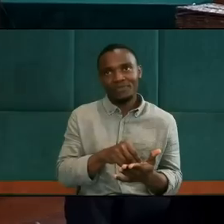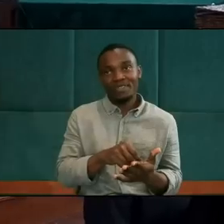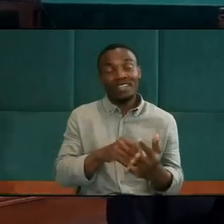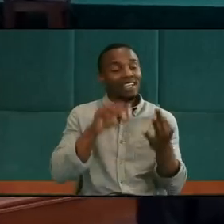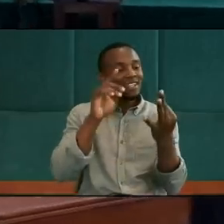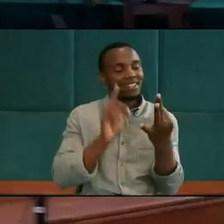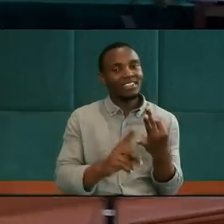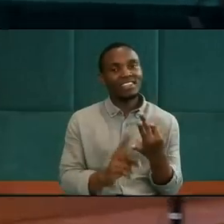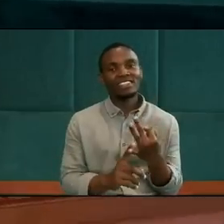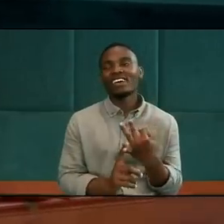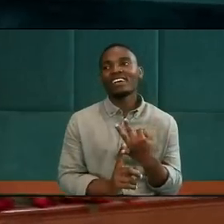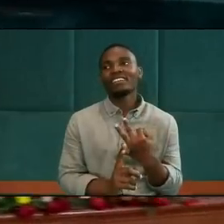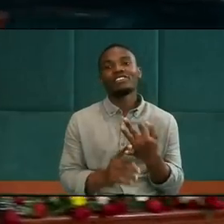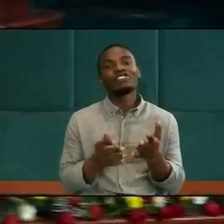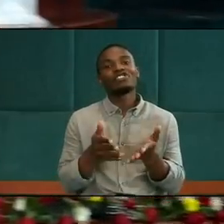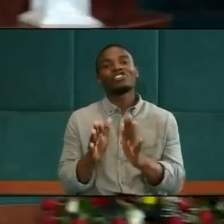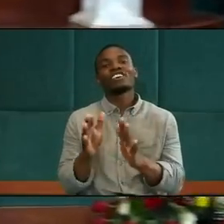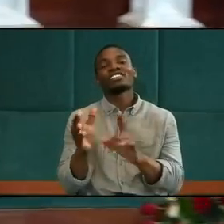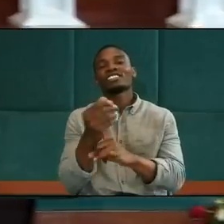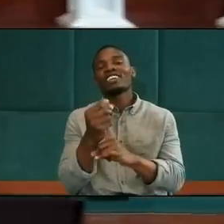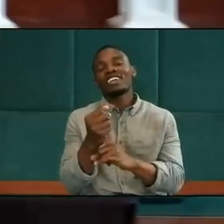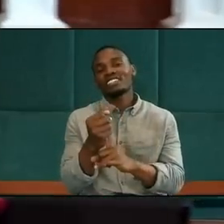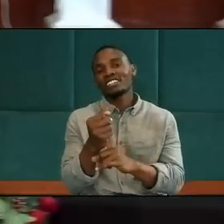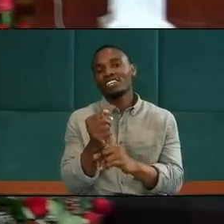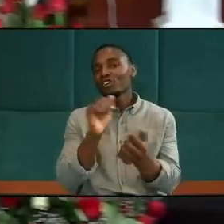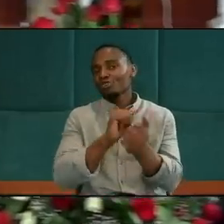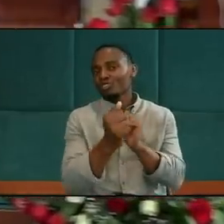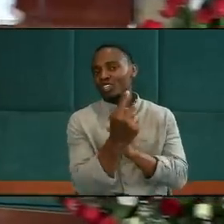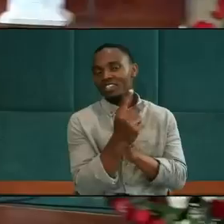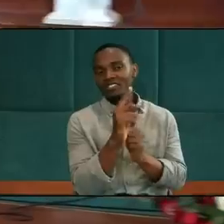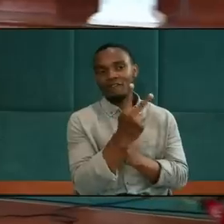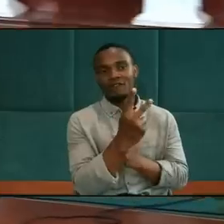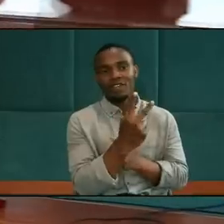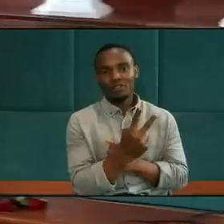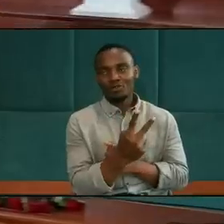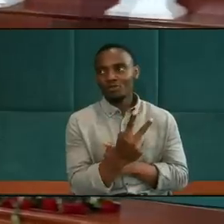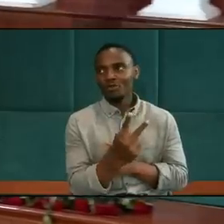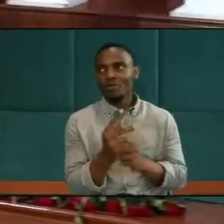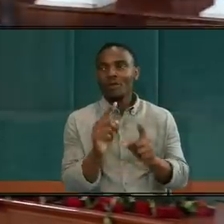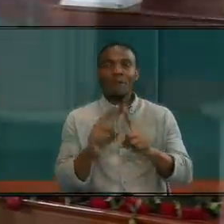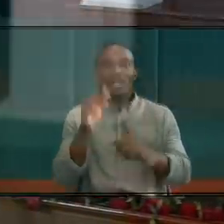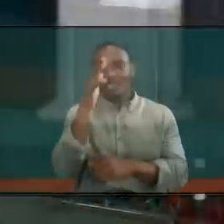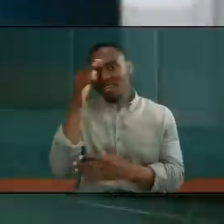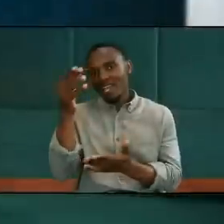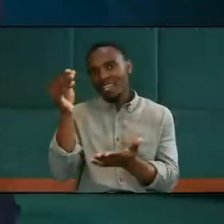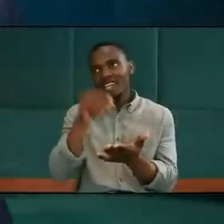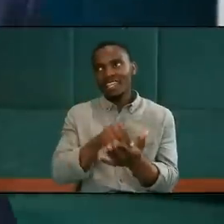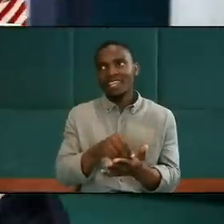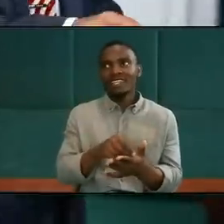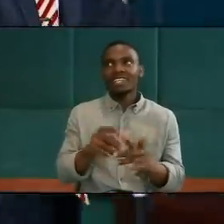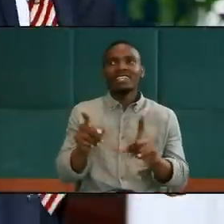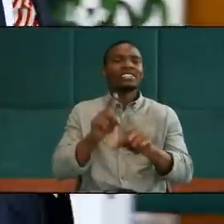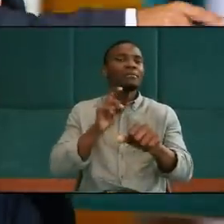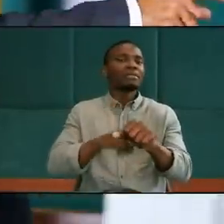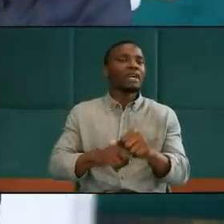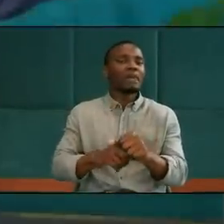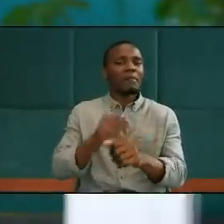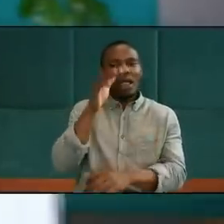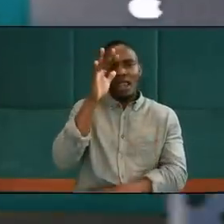And he got a third chance to correct two lies. And he lied again. And when he lied